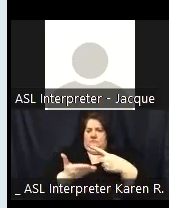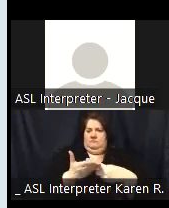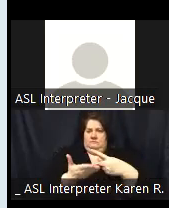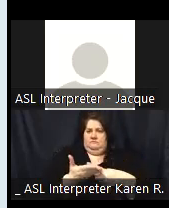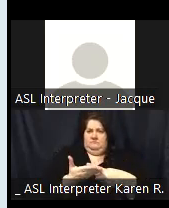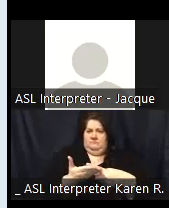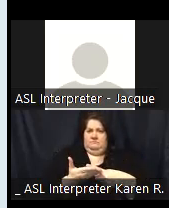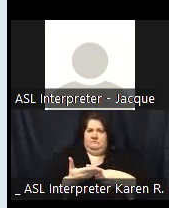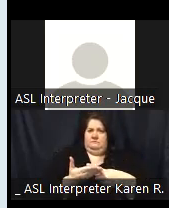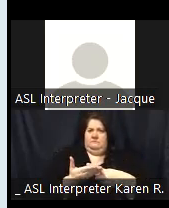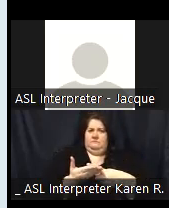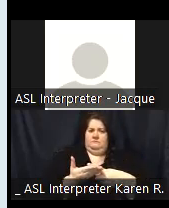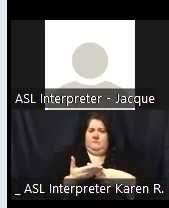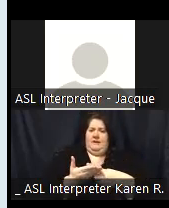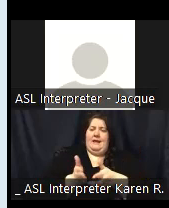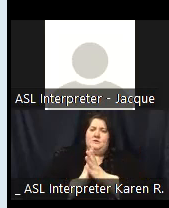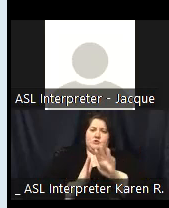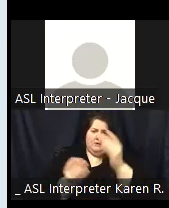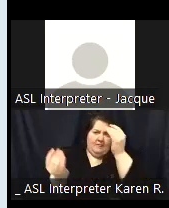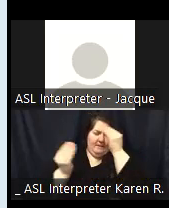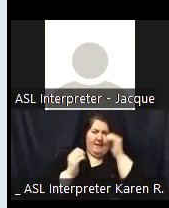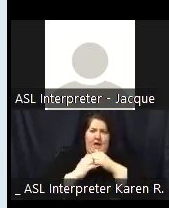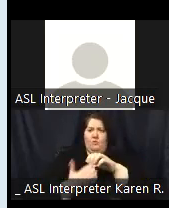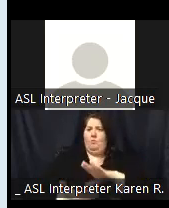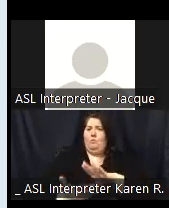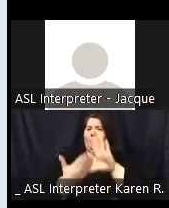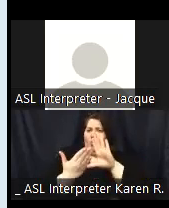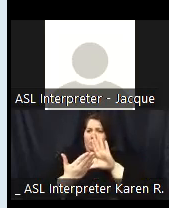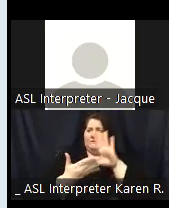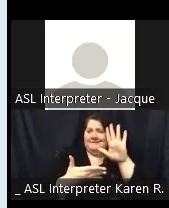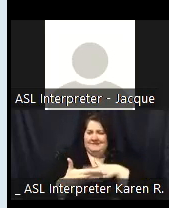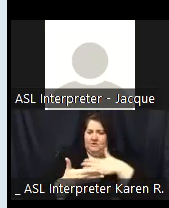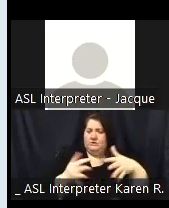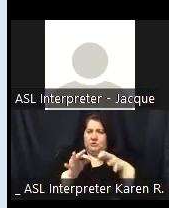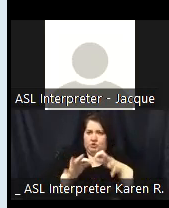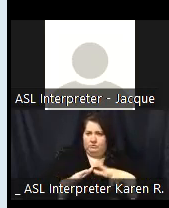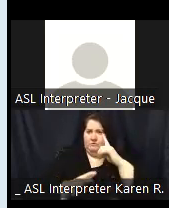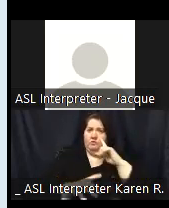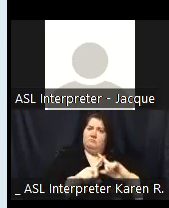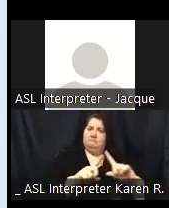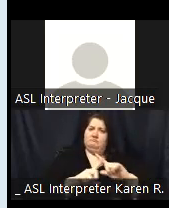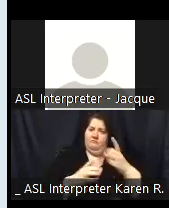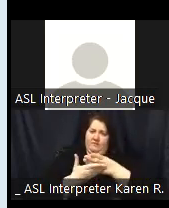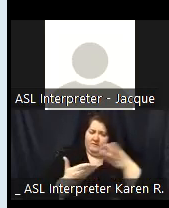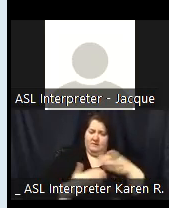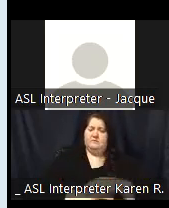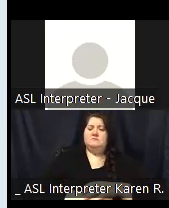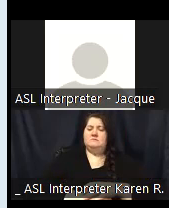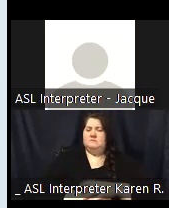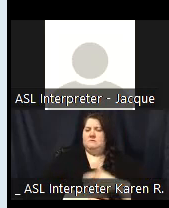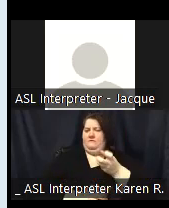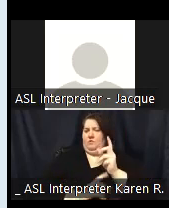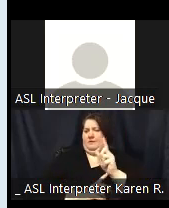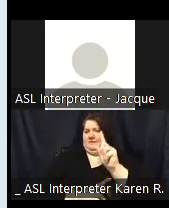and asking you to think about how you'll approach scheduling interpreters for different things in just a few